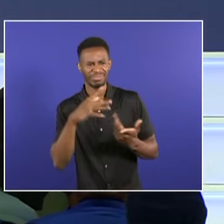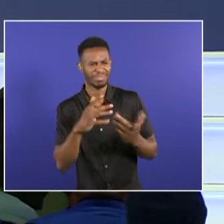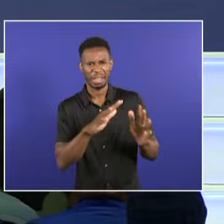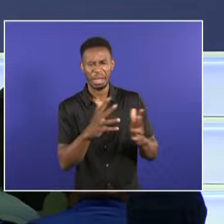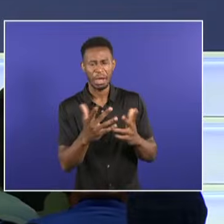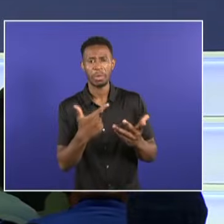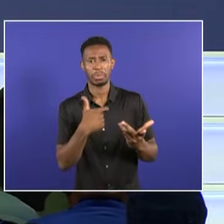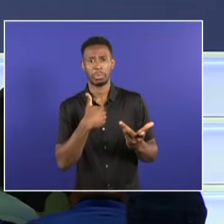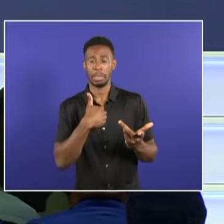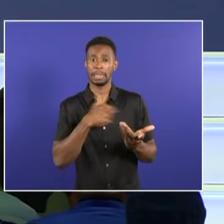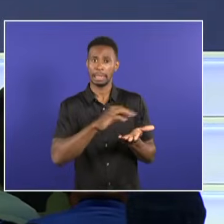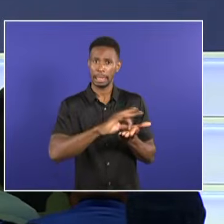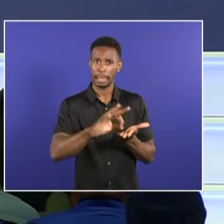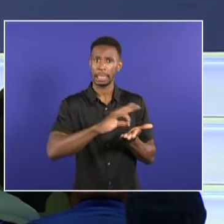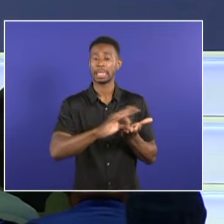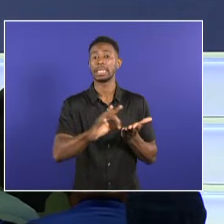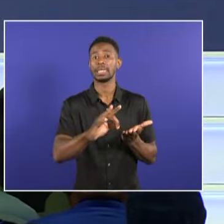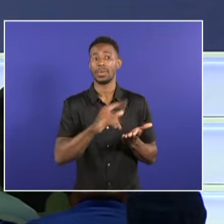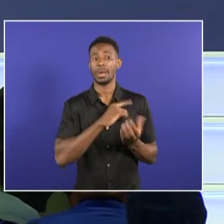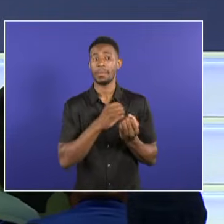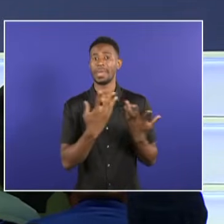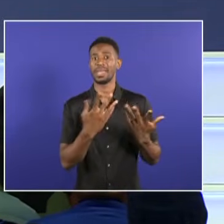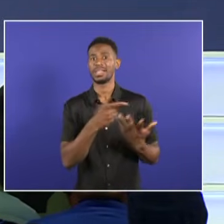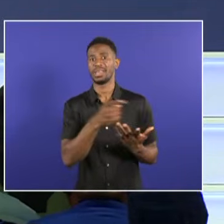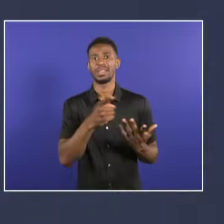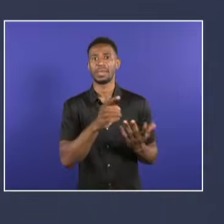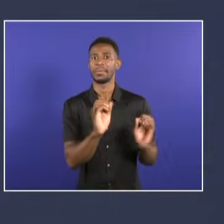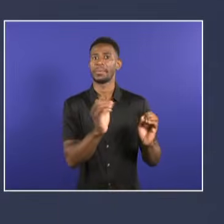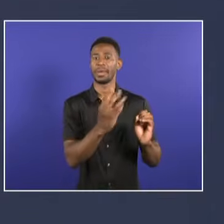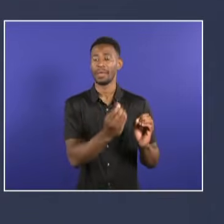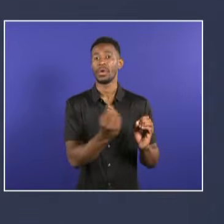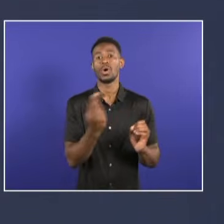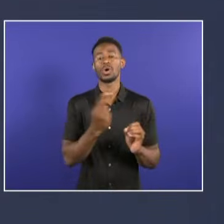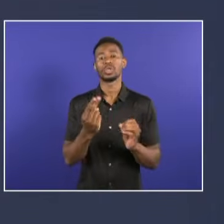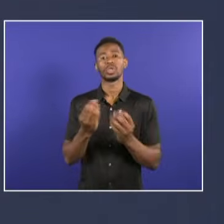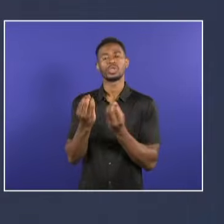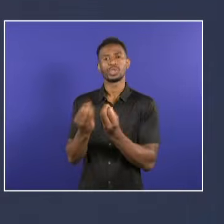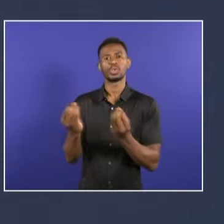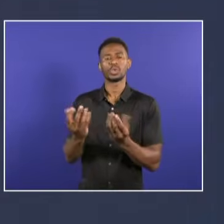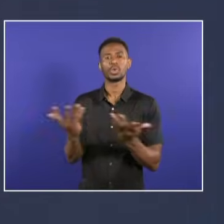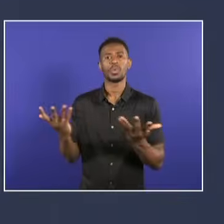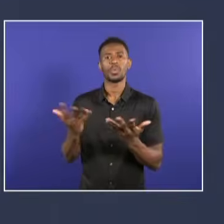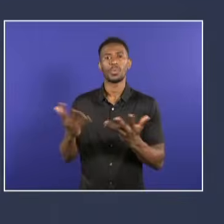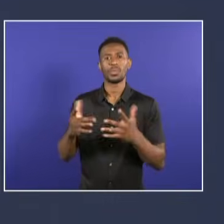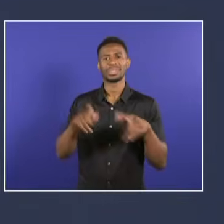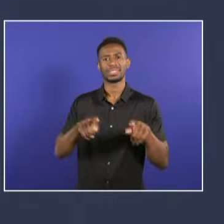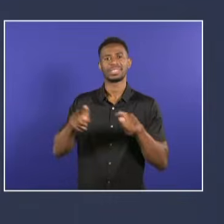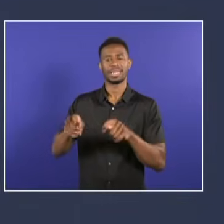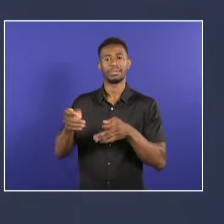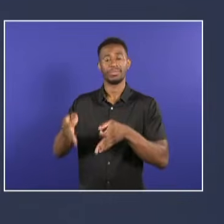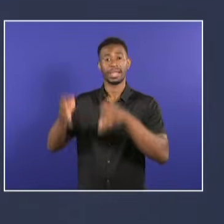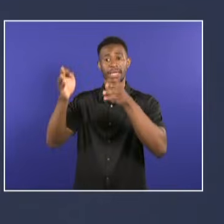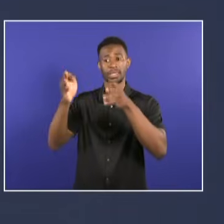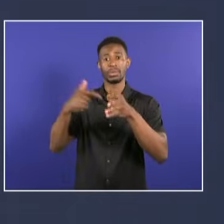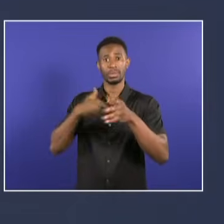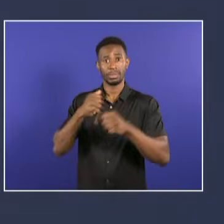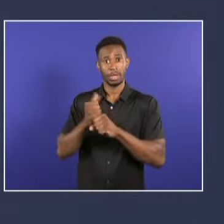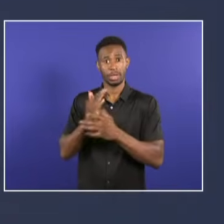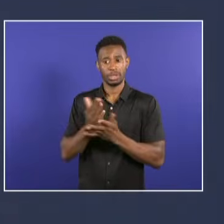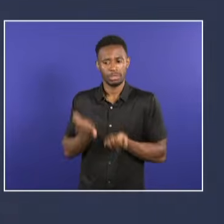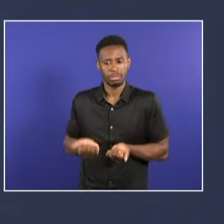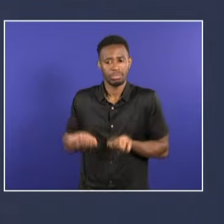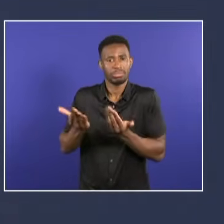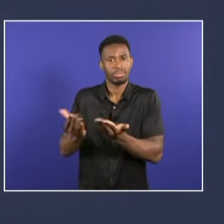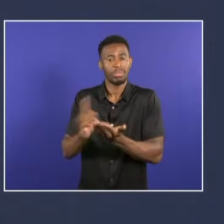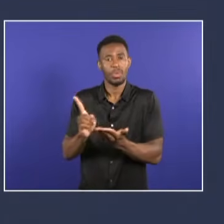one is personal to me, we made sure that children on the Cape Flats have got a safe and clean swimming pool to swim in.